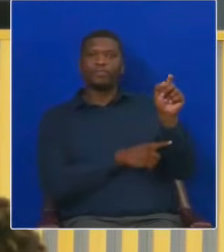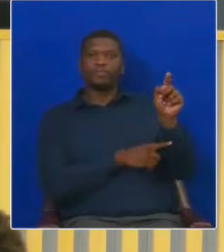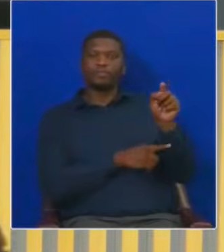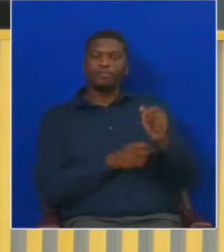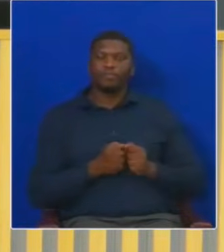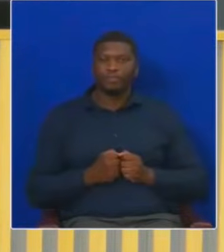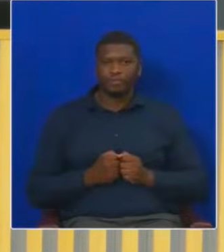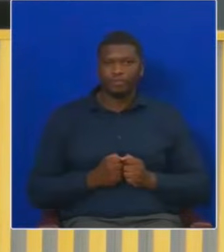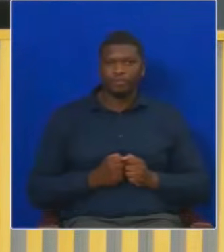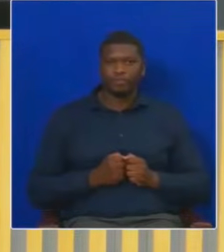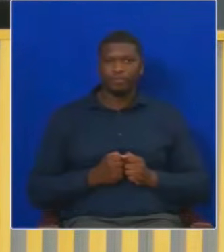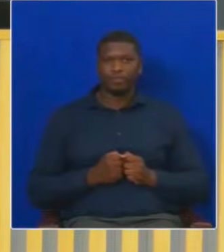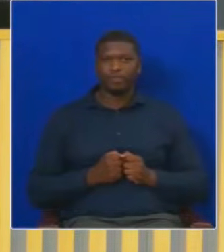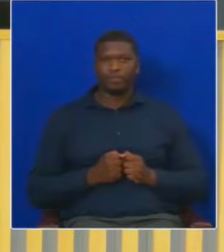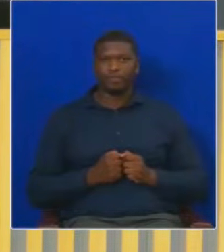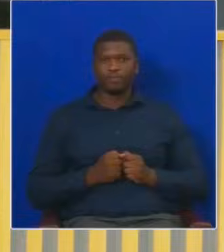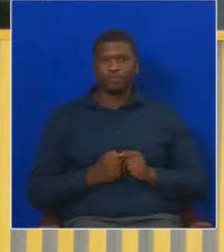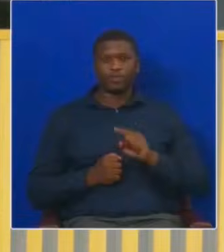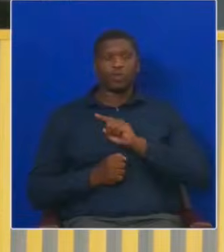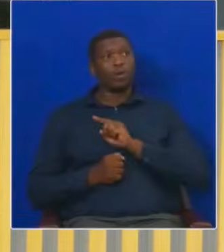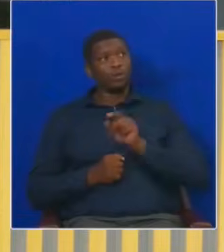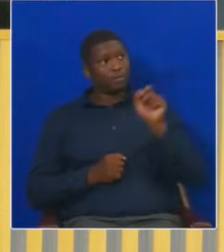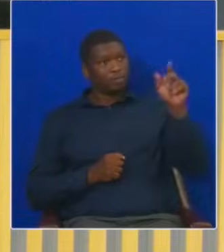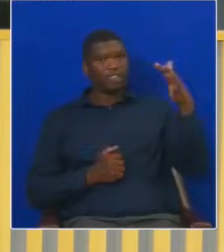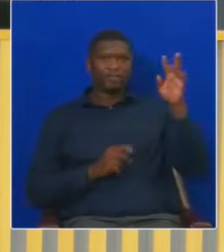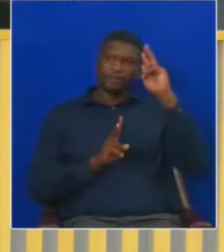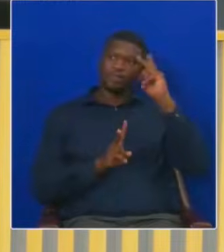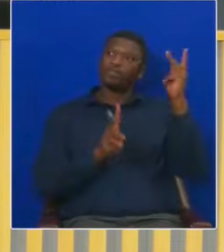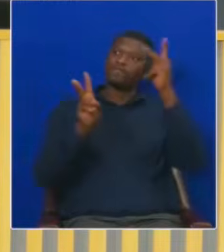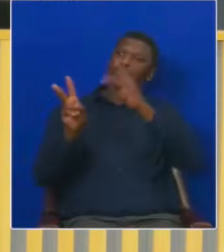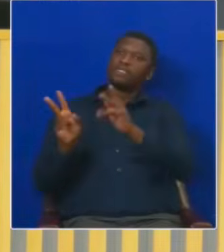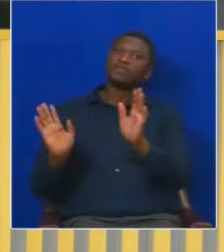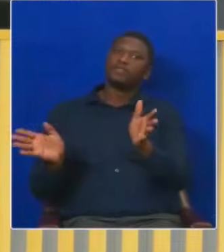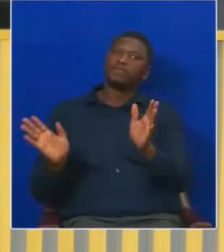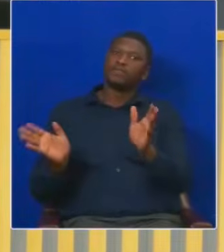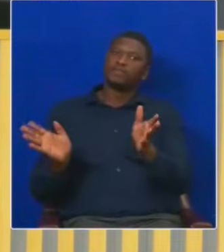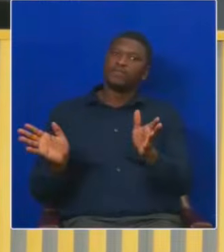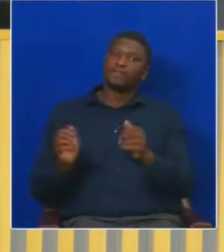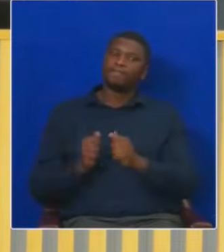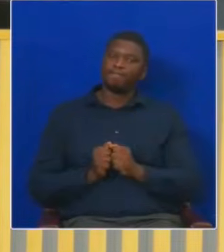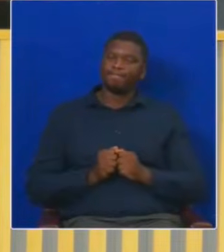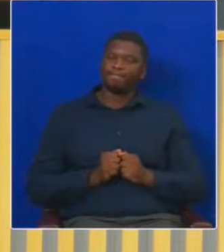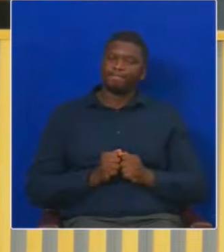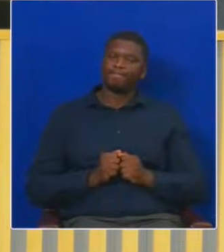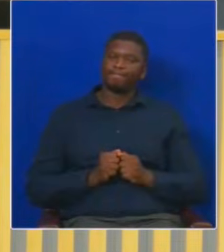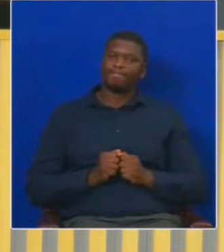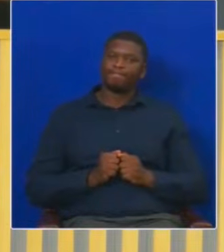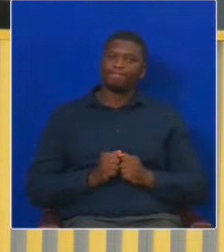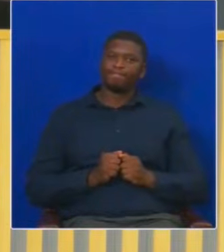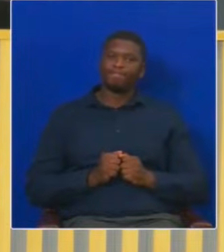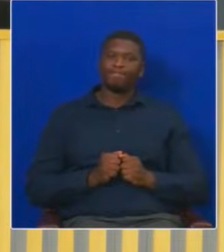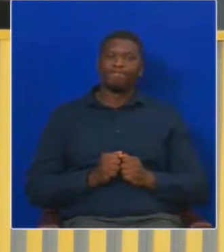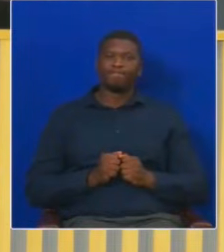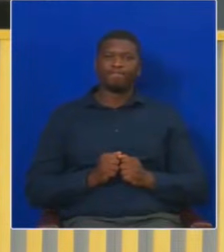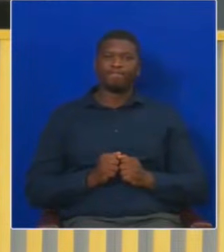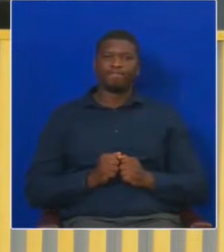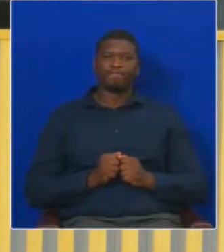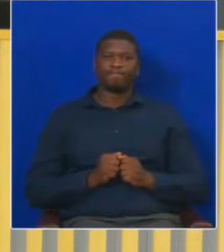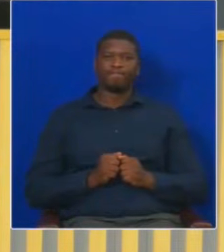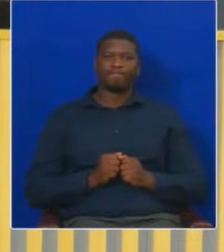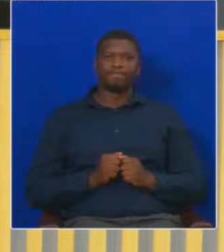pertaining the visit of Brigadier Nkwashu at the Groenbent